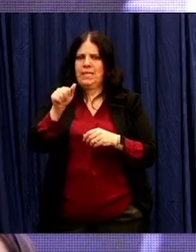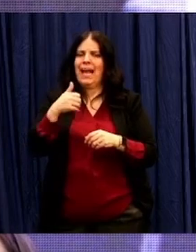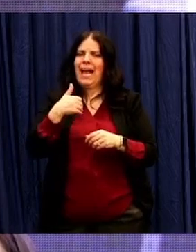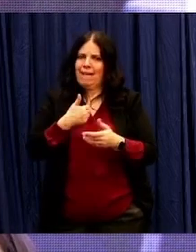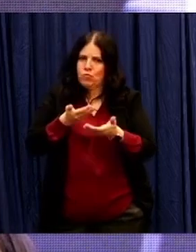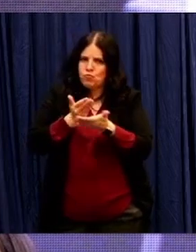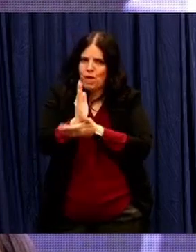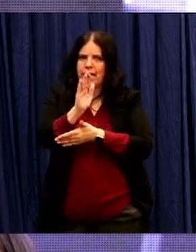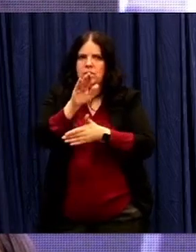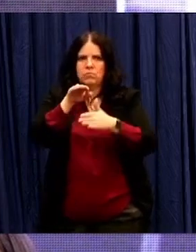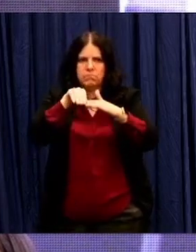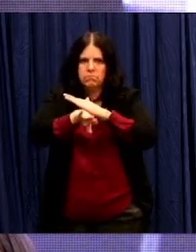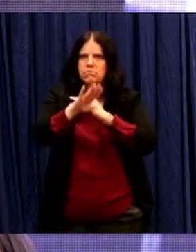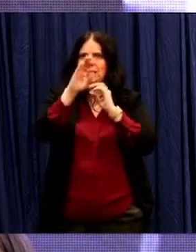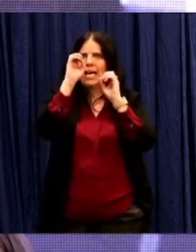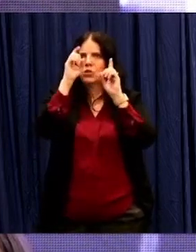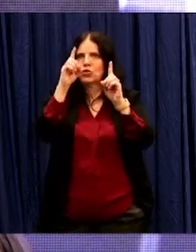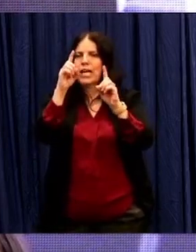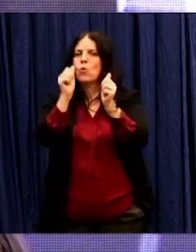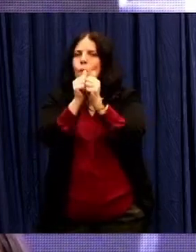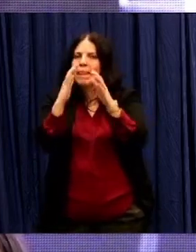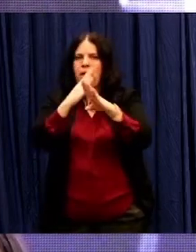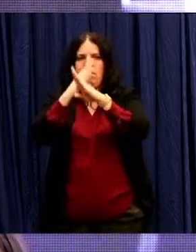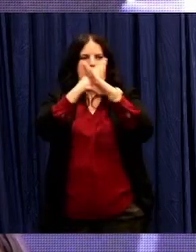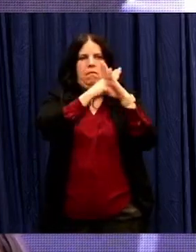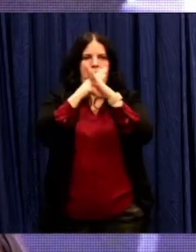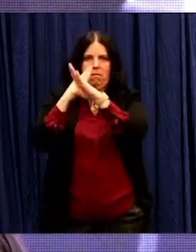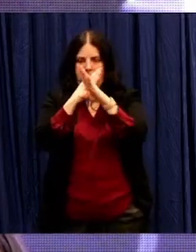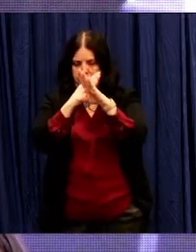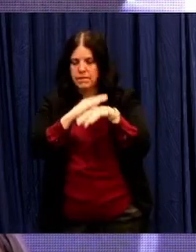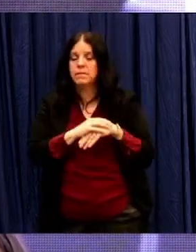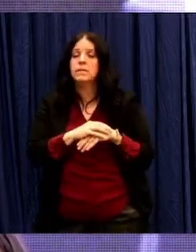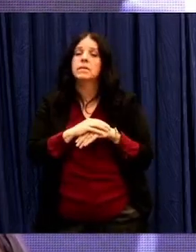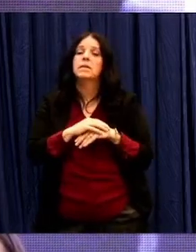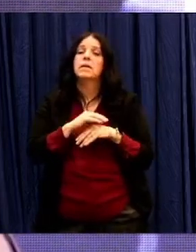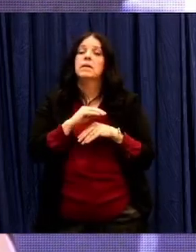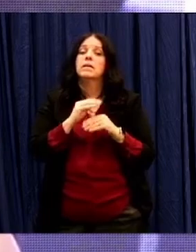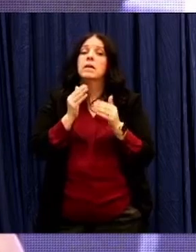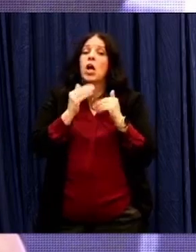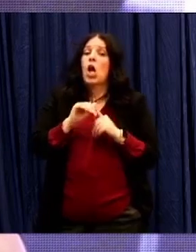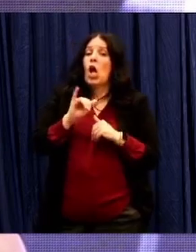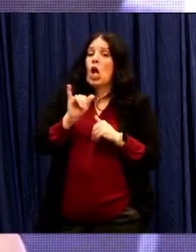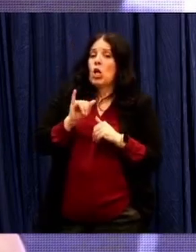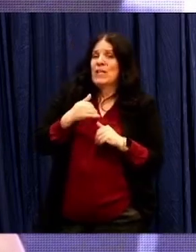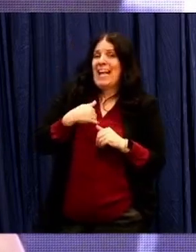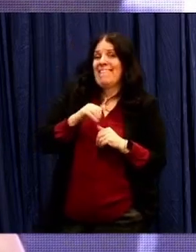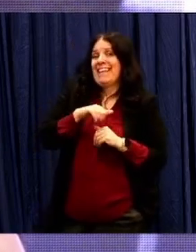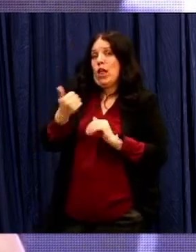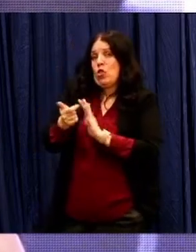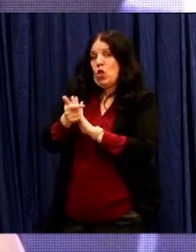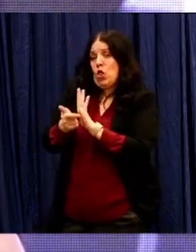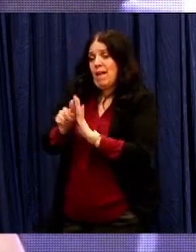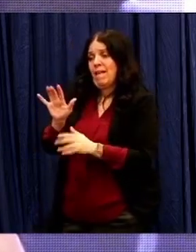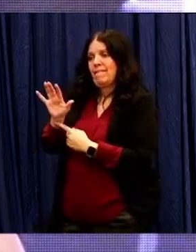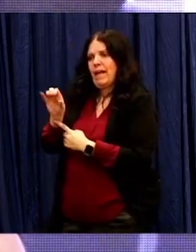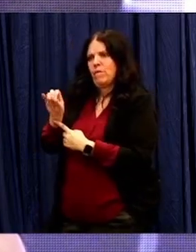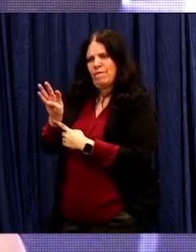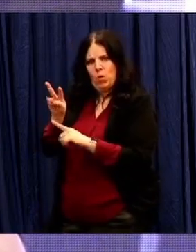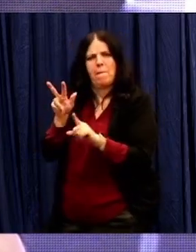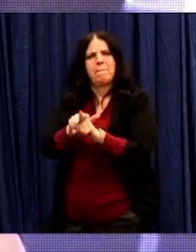possible. And then you also have components of the section for the 504,